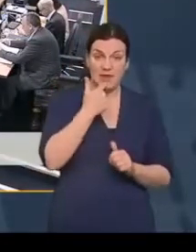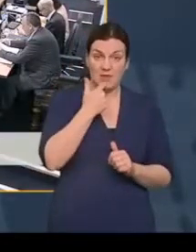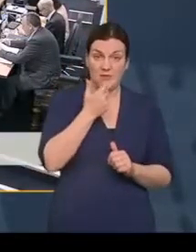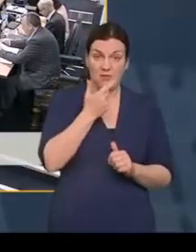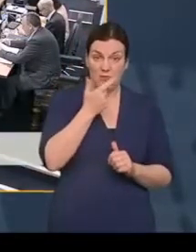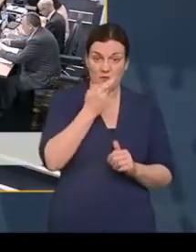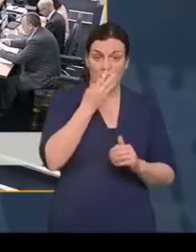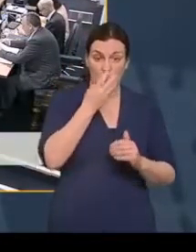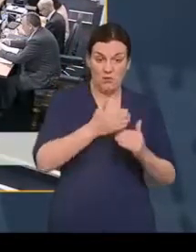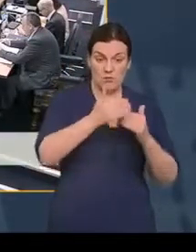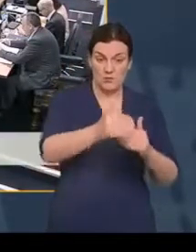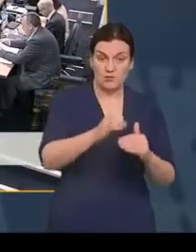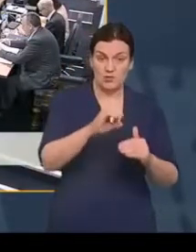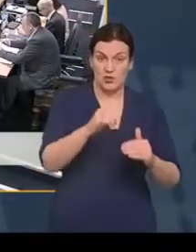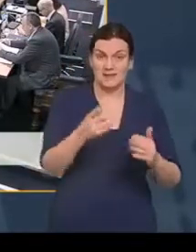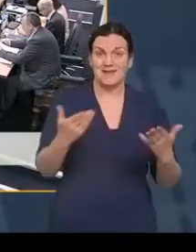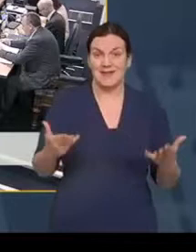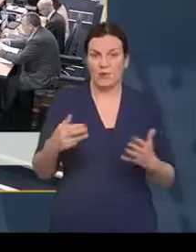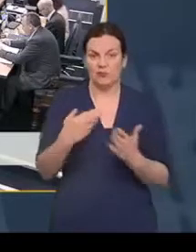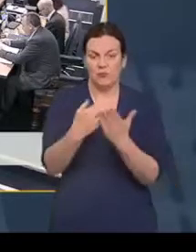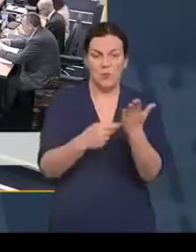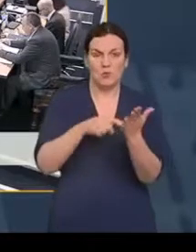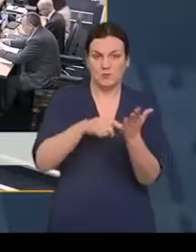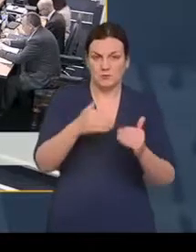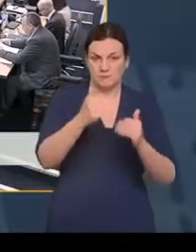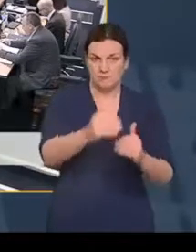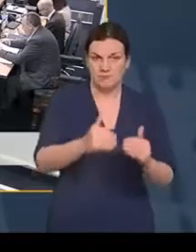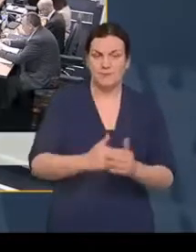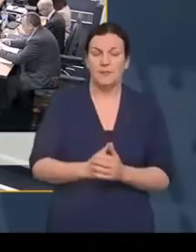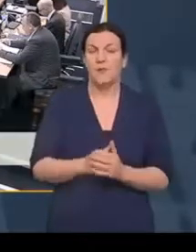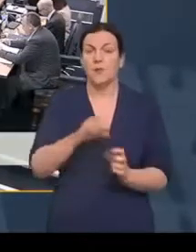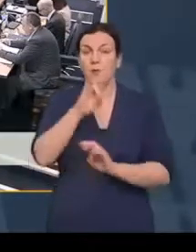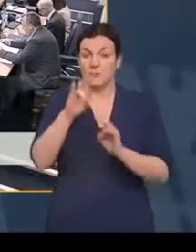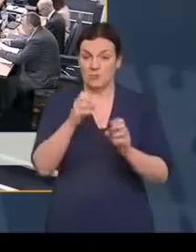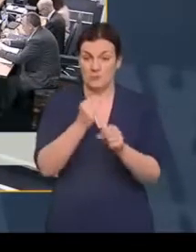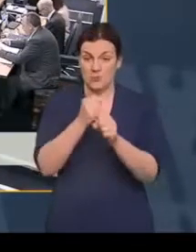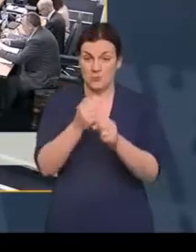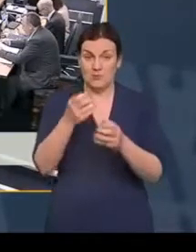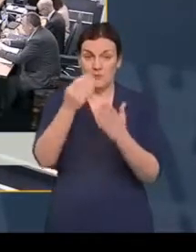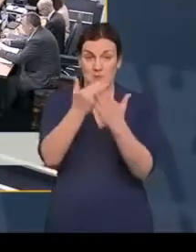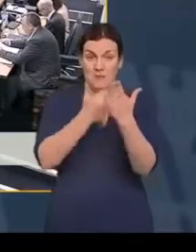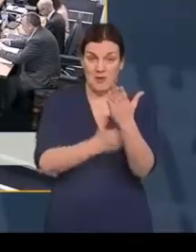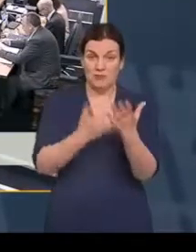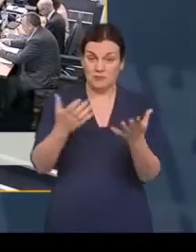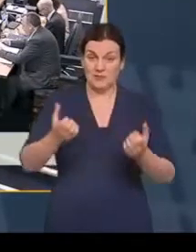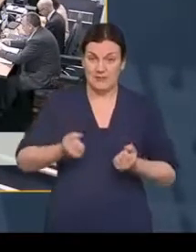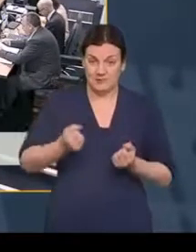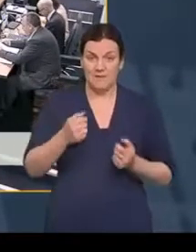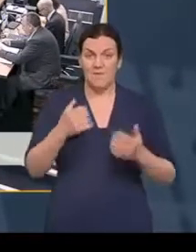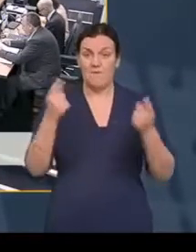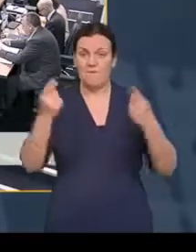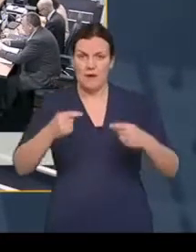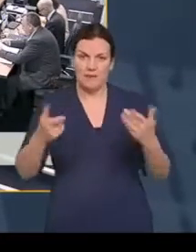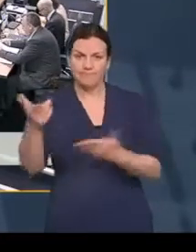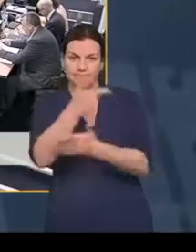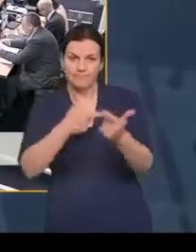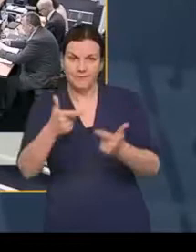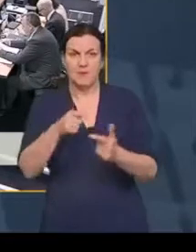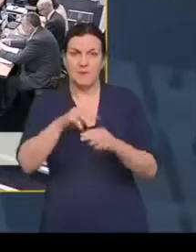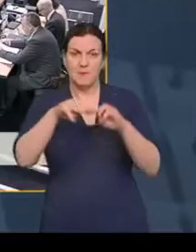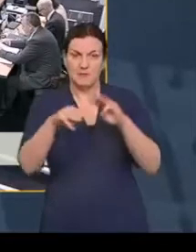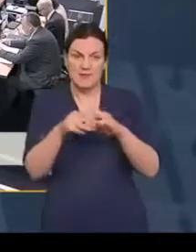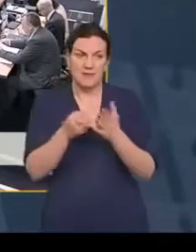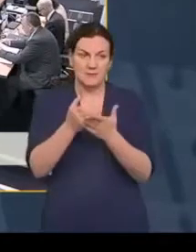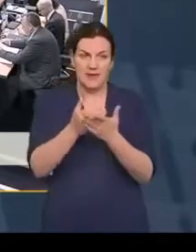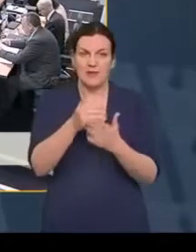in the Seanad and is placed on the order paper for report stage. On the question that the bill be received for final consideration, the Minister